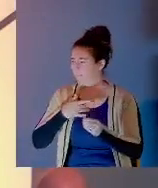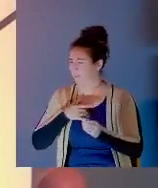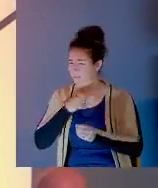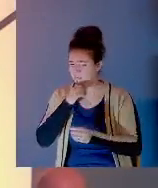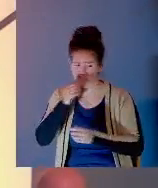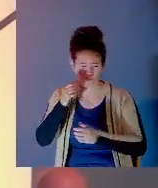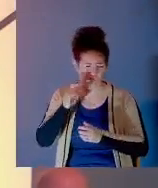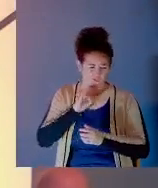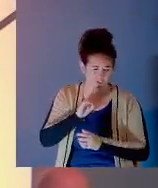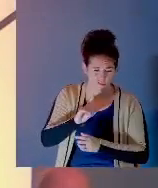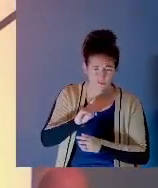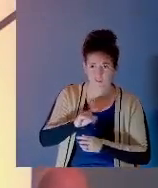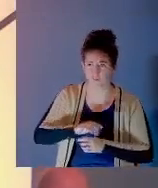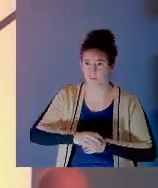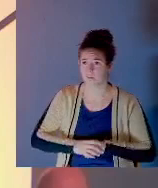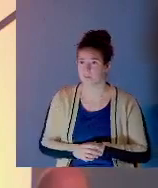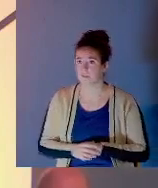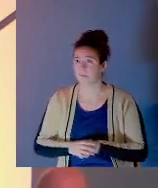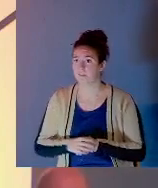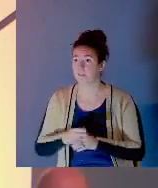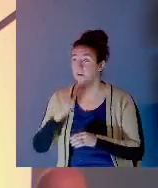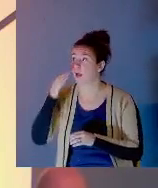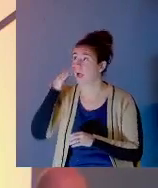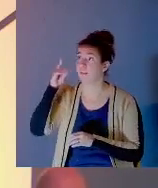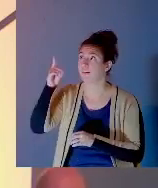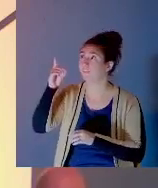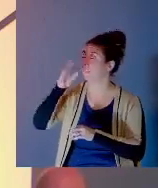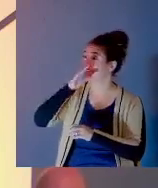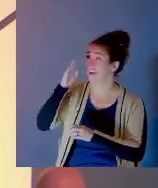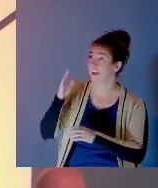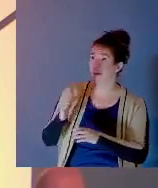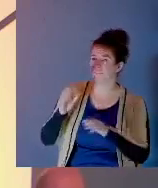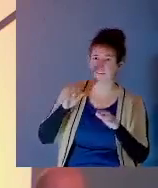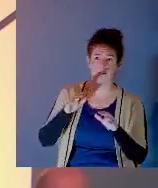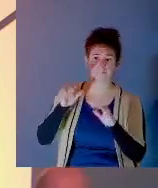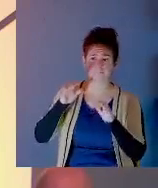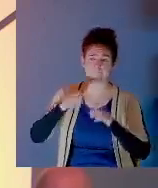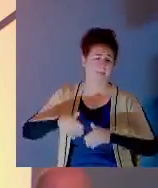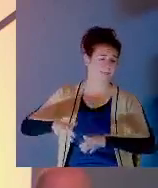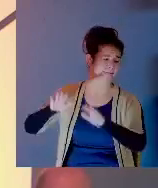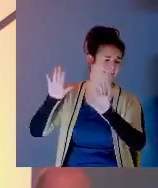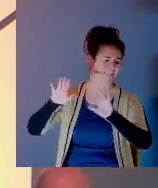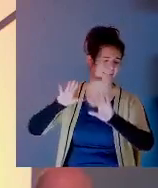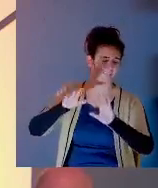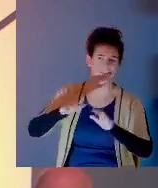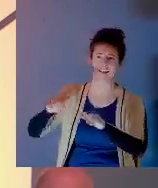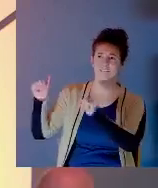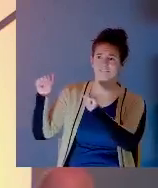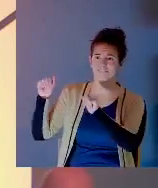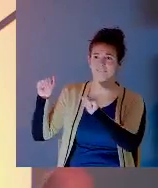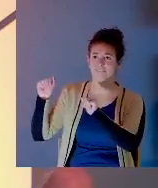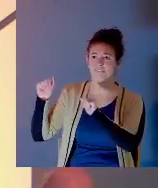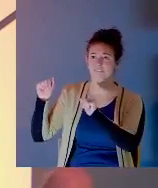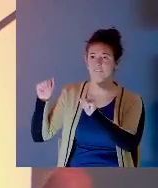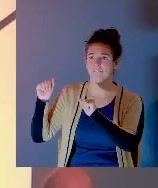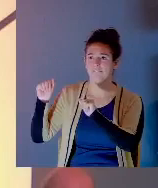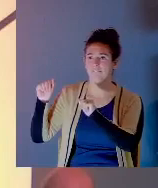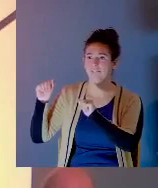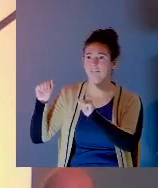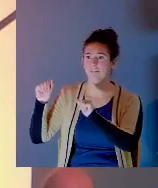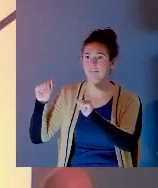you'll never leave me. Your promises are sure, and I